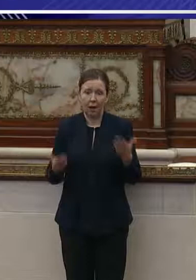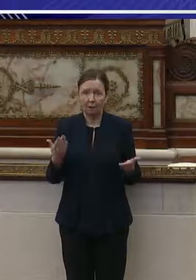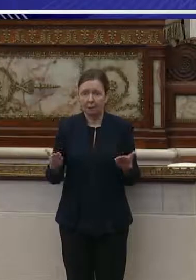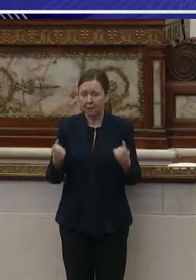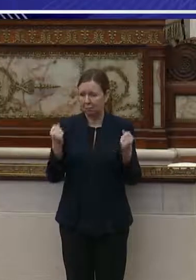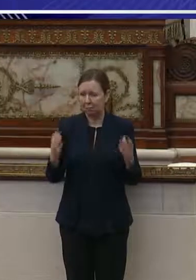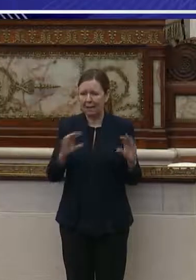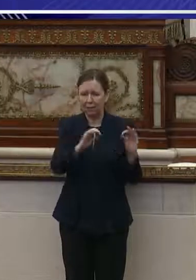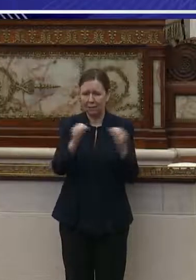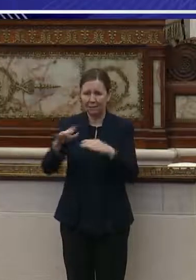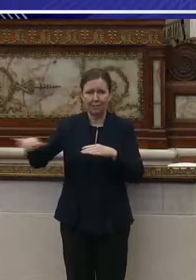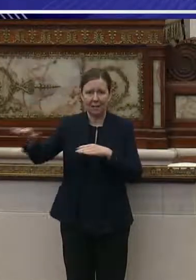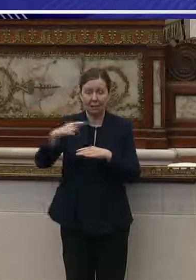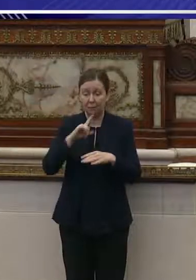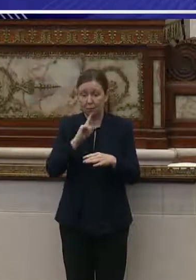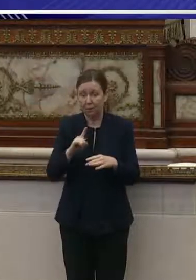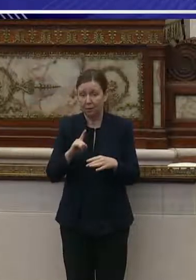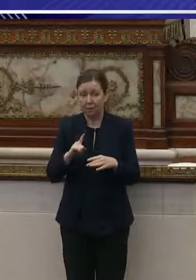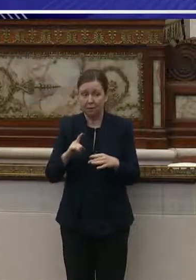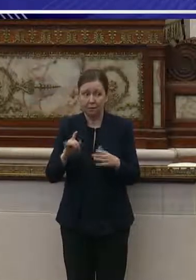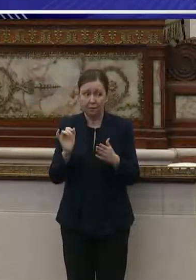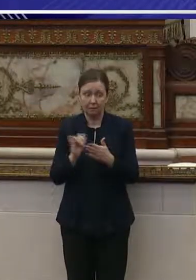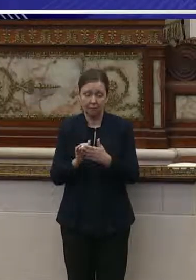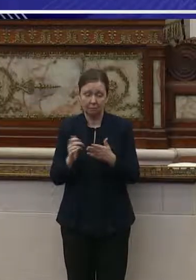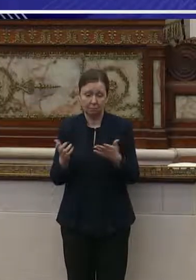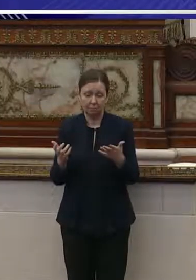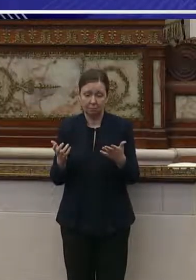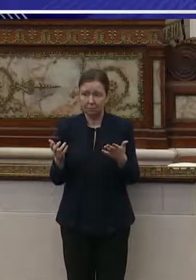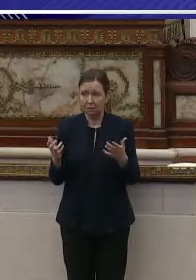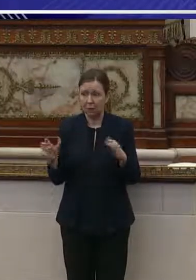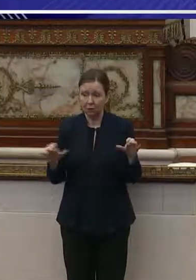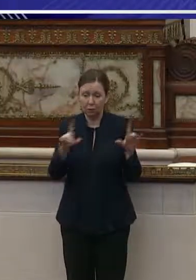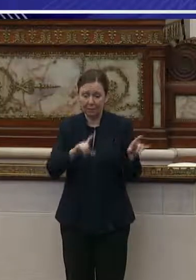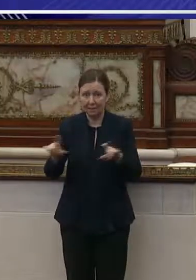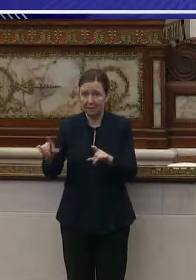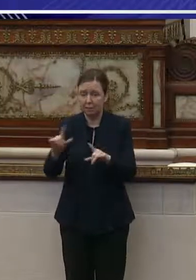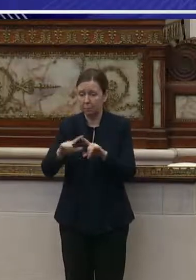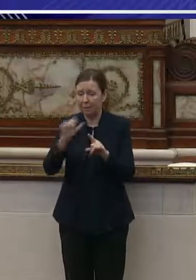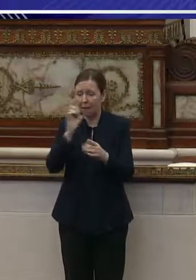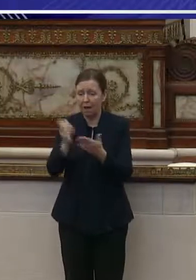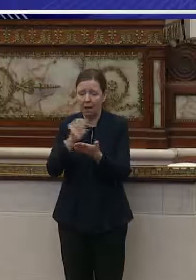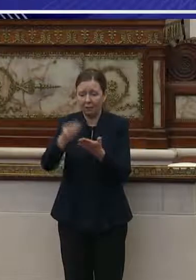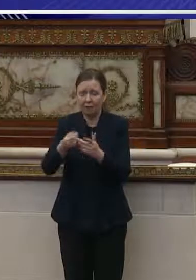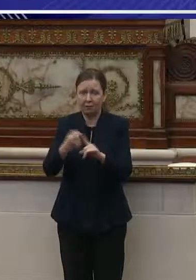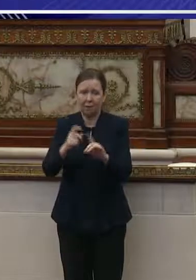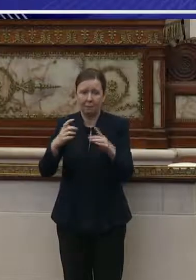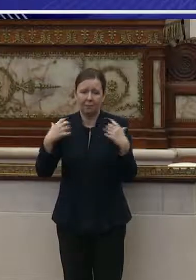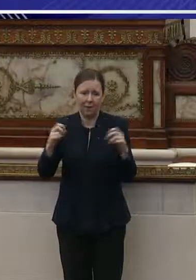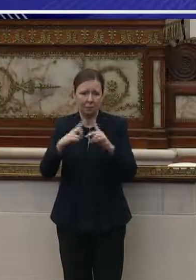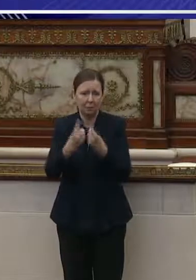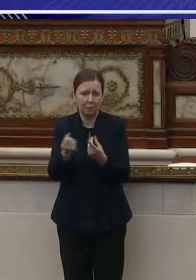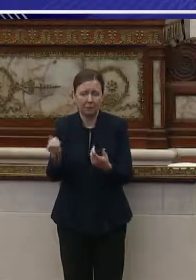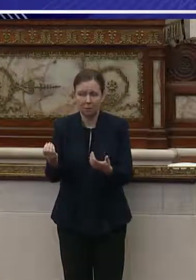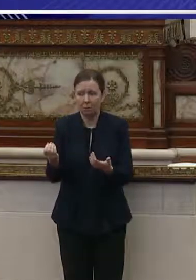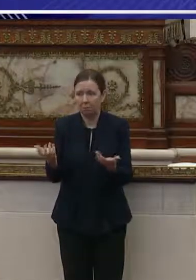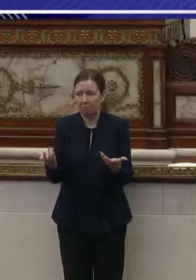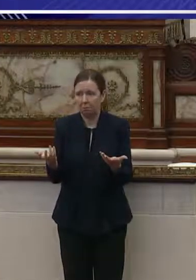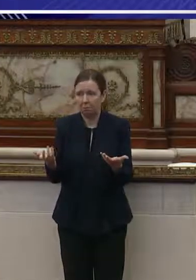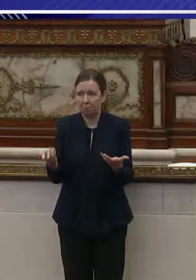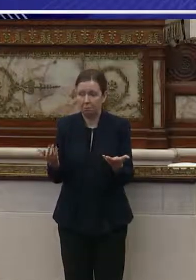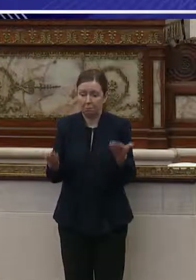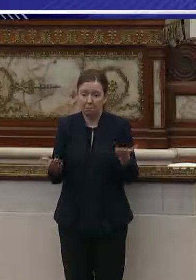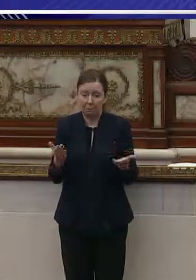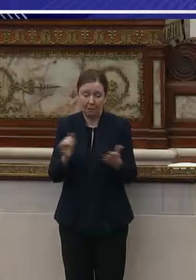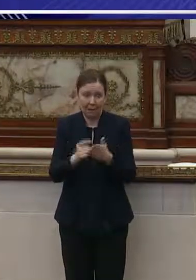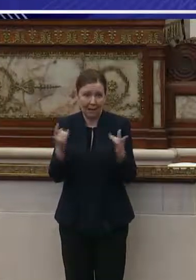number of organizations out there, I'm sure there are, that are do testing that have not gotten funding from the health department. And so it probably